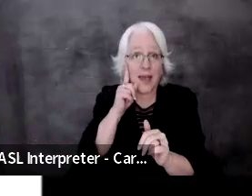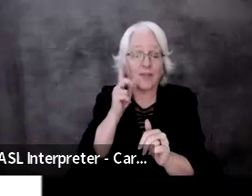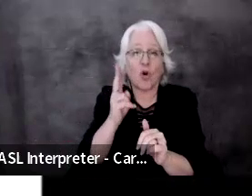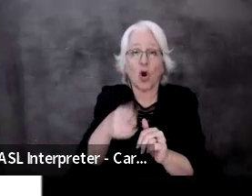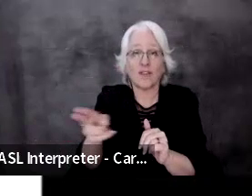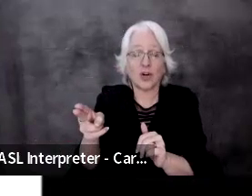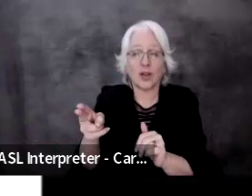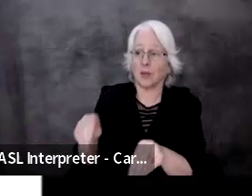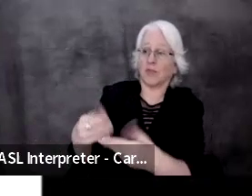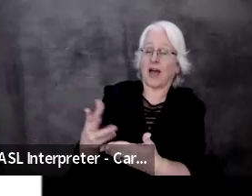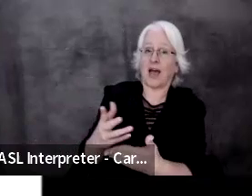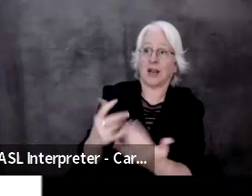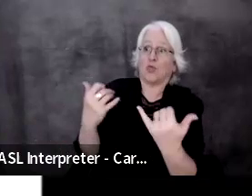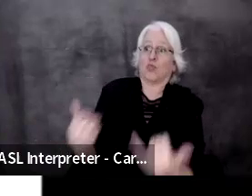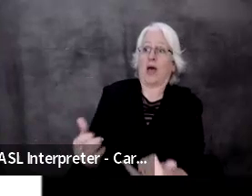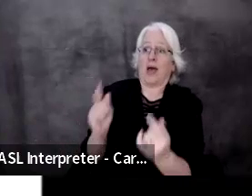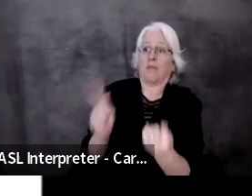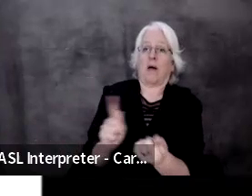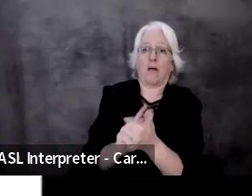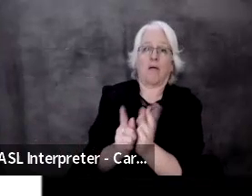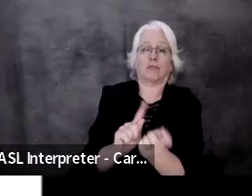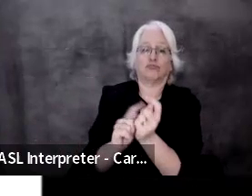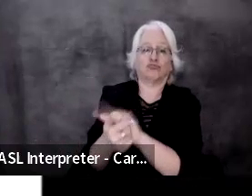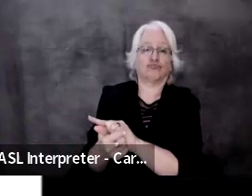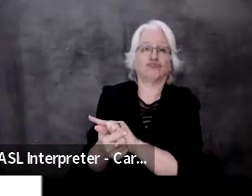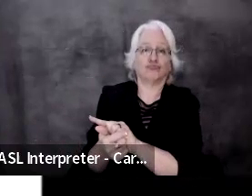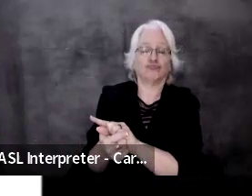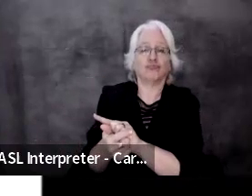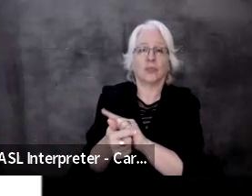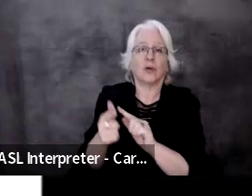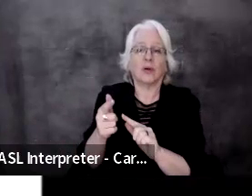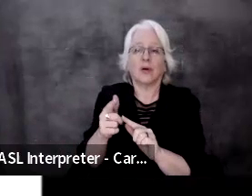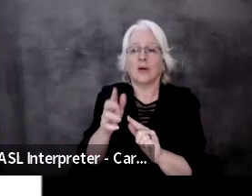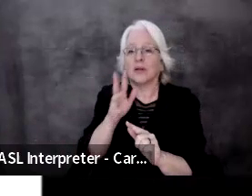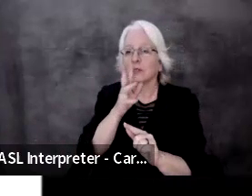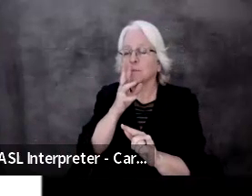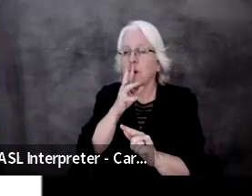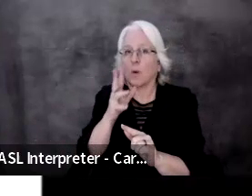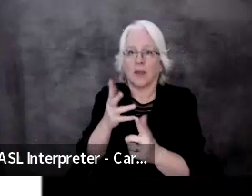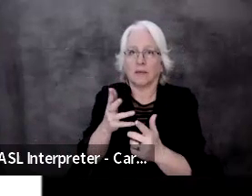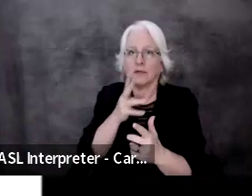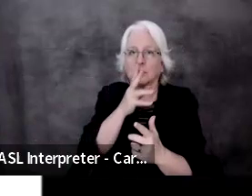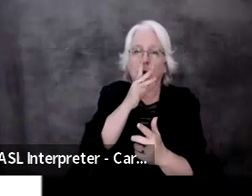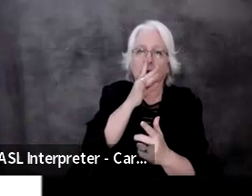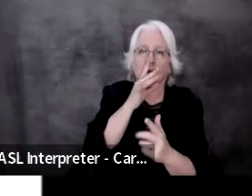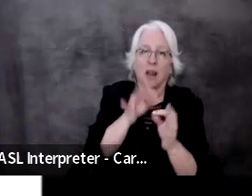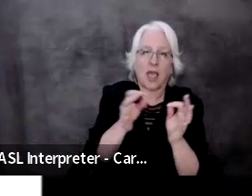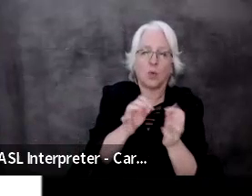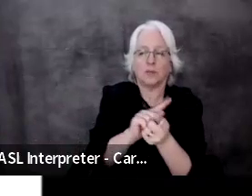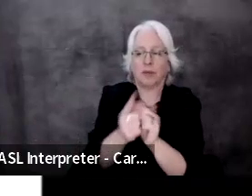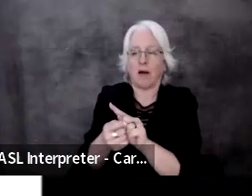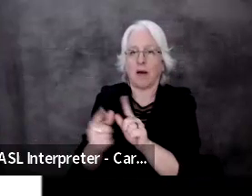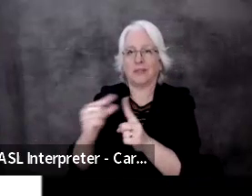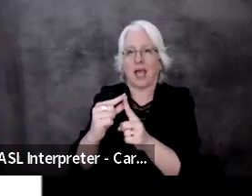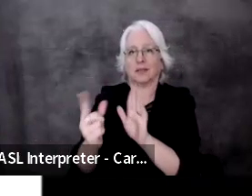by providing real-time translation, spoken languages into text, right? Very useful to